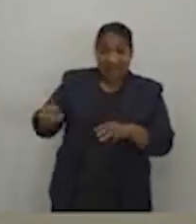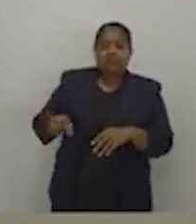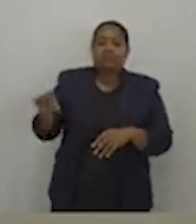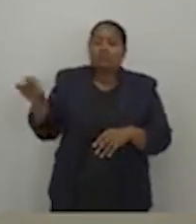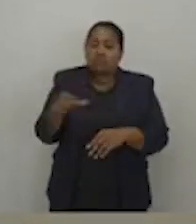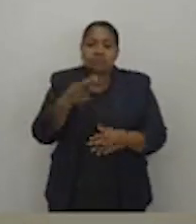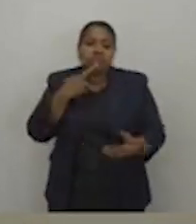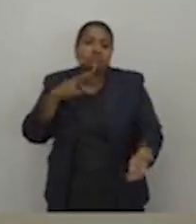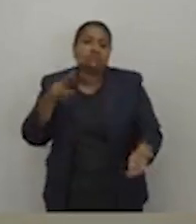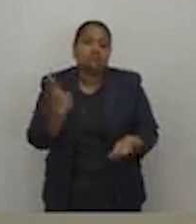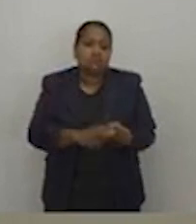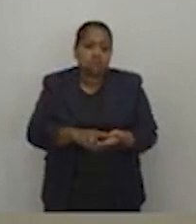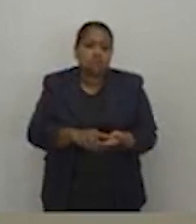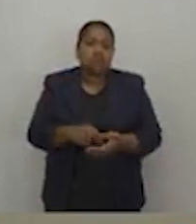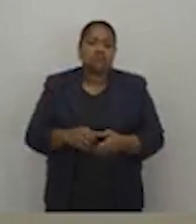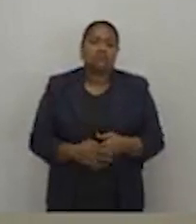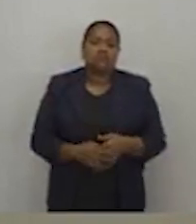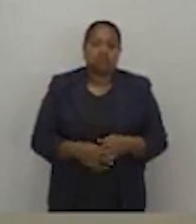Lautoka containment area.